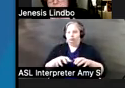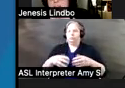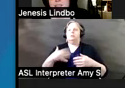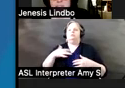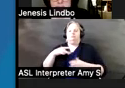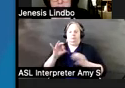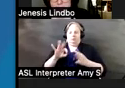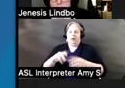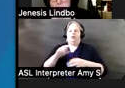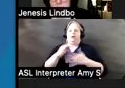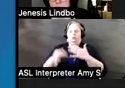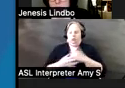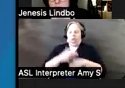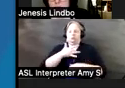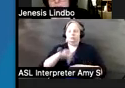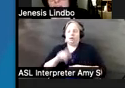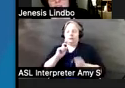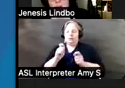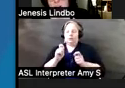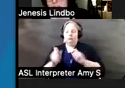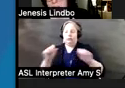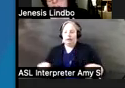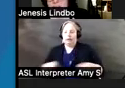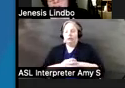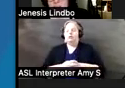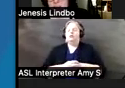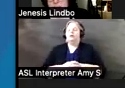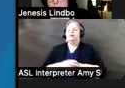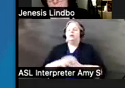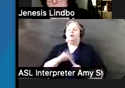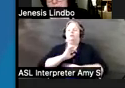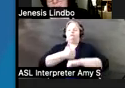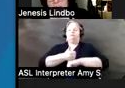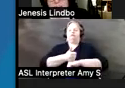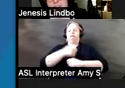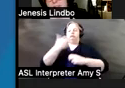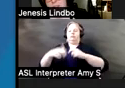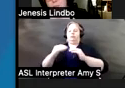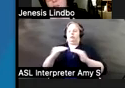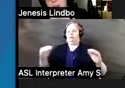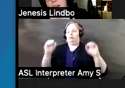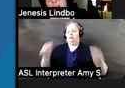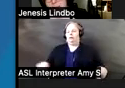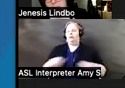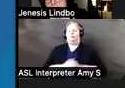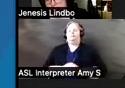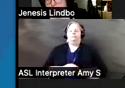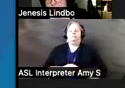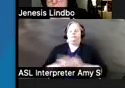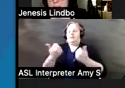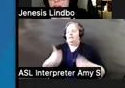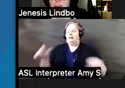optional. Sensitivity adjustments. You can customize the difficulty and it's adjustable at any